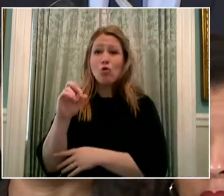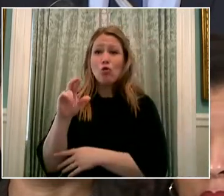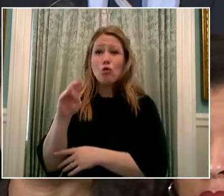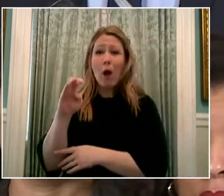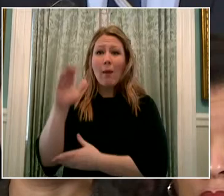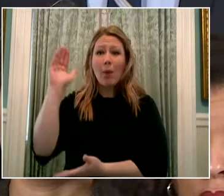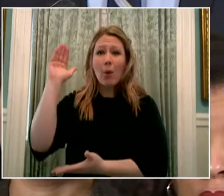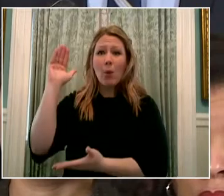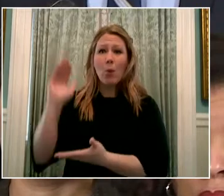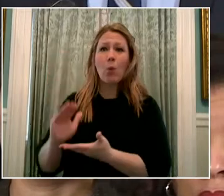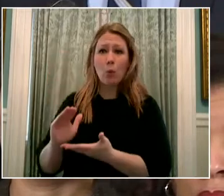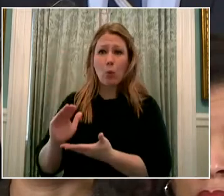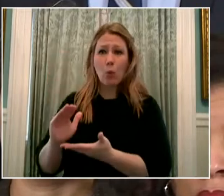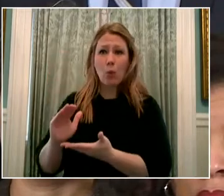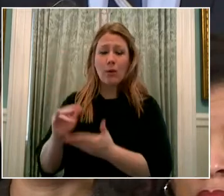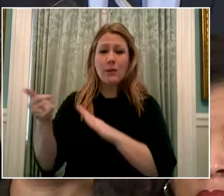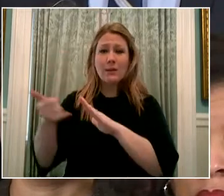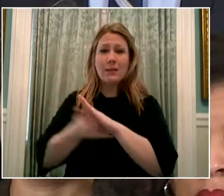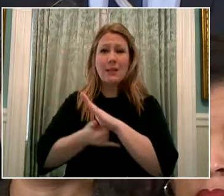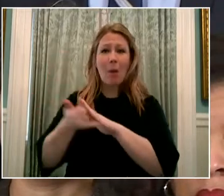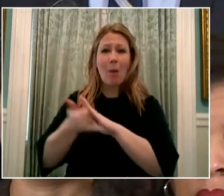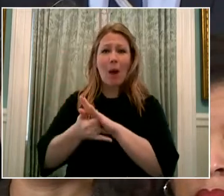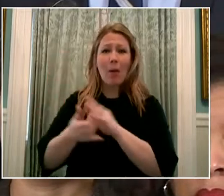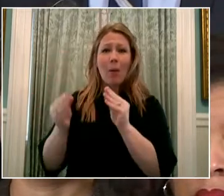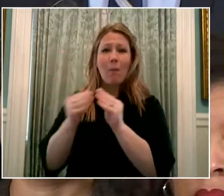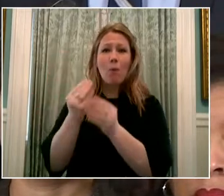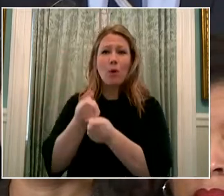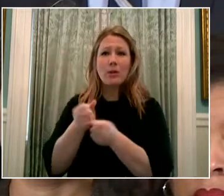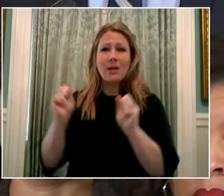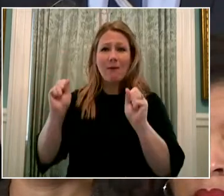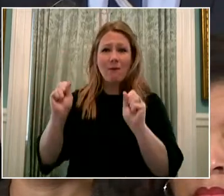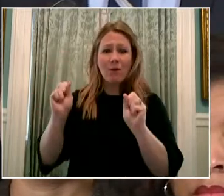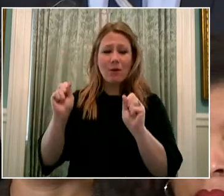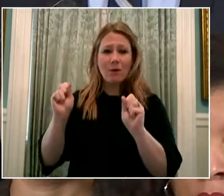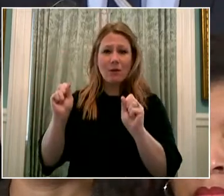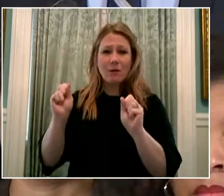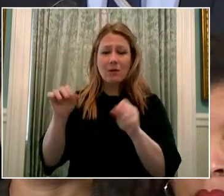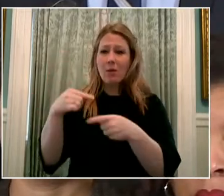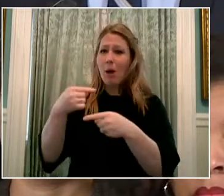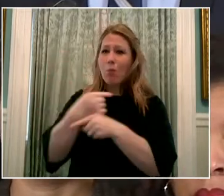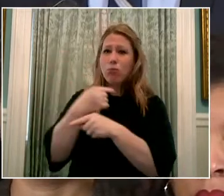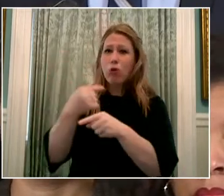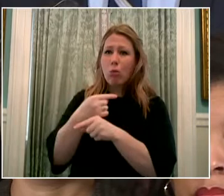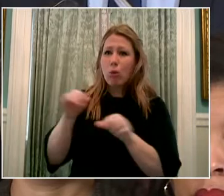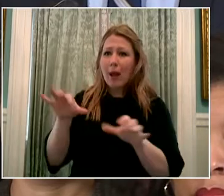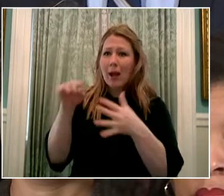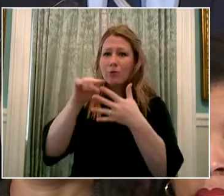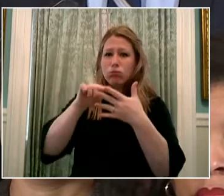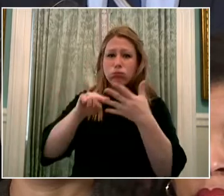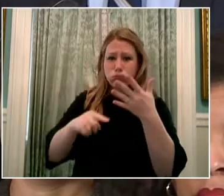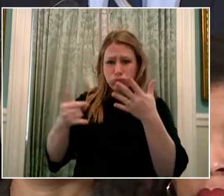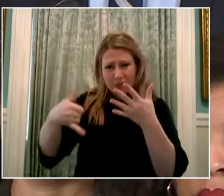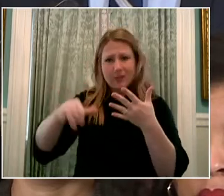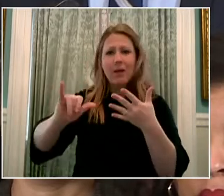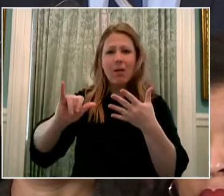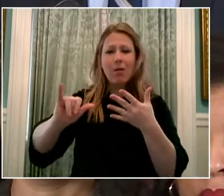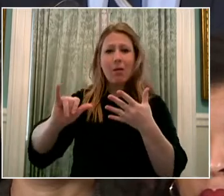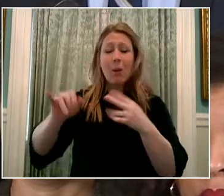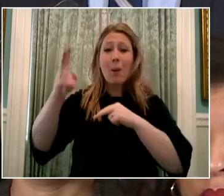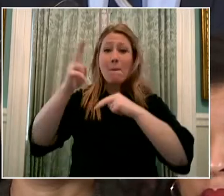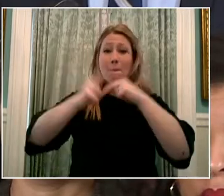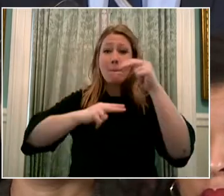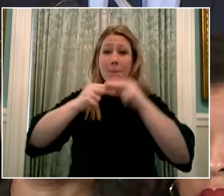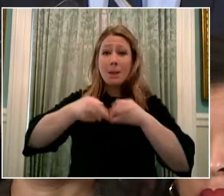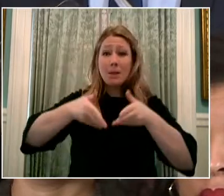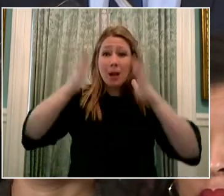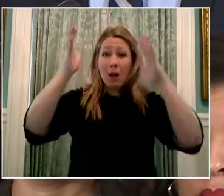still taking appropriate actions. We're still responding to buildings collapse. We're still functioning in this city. What